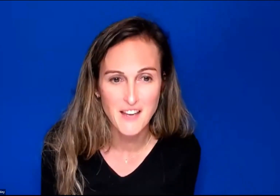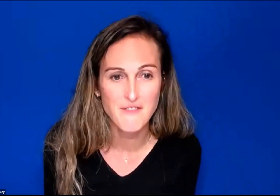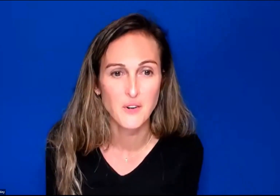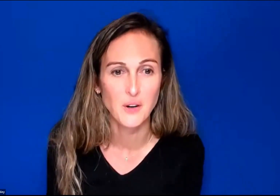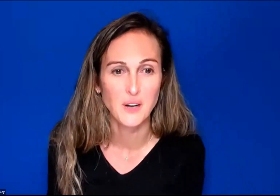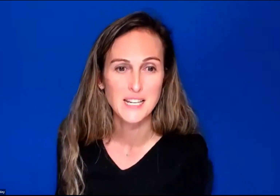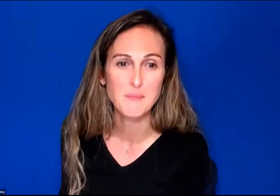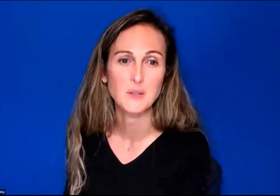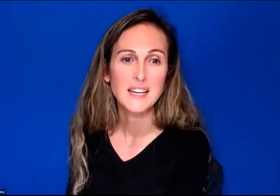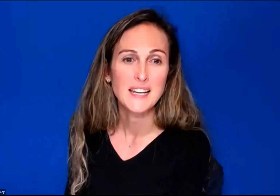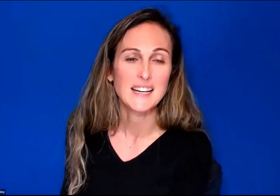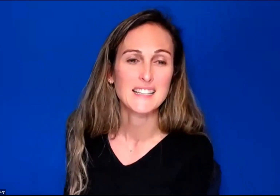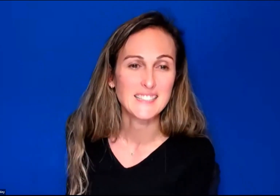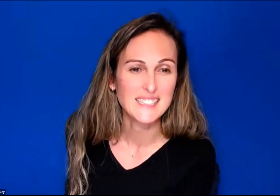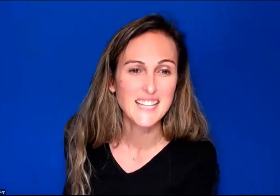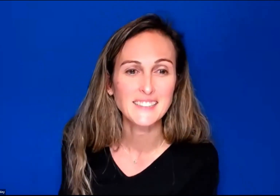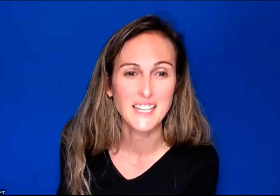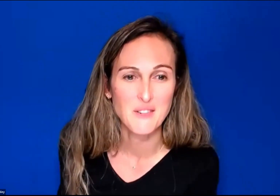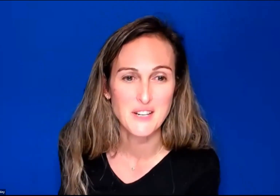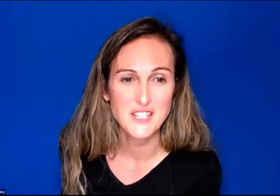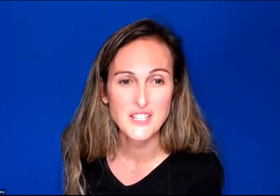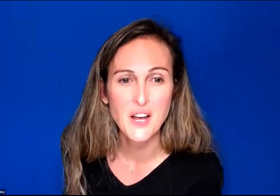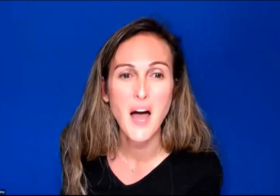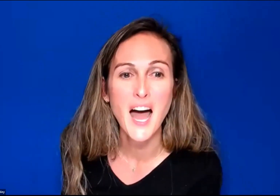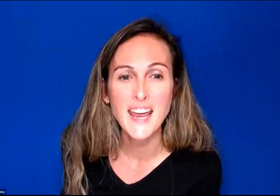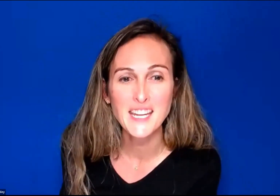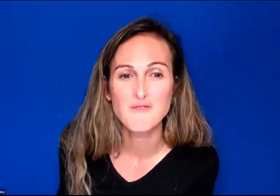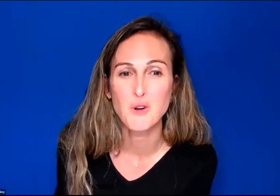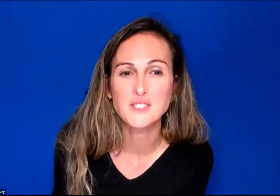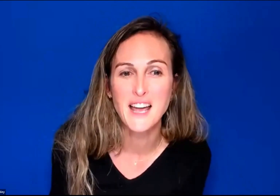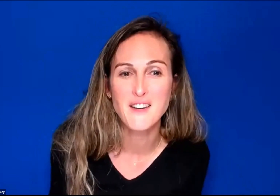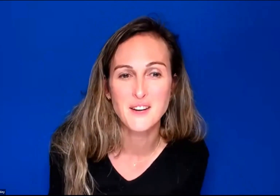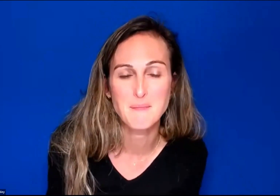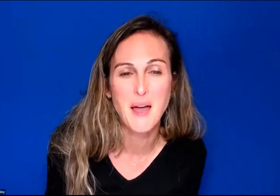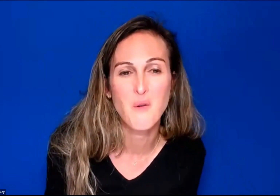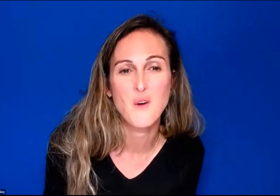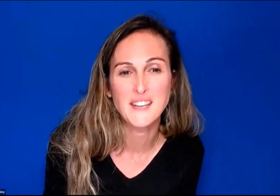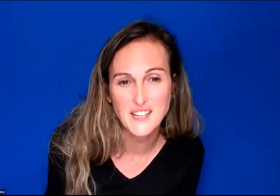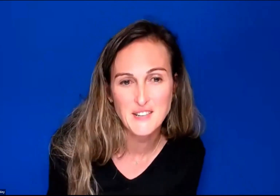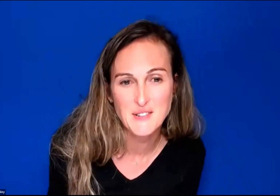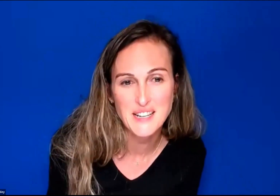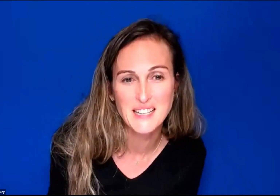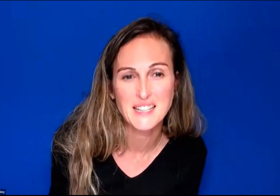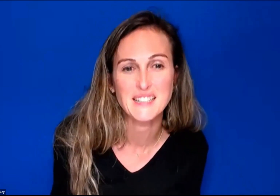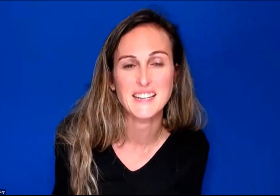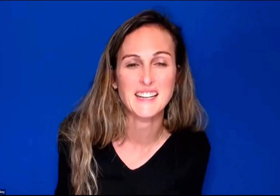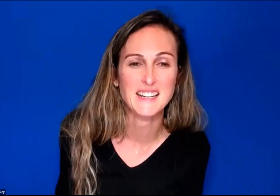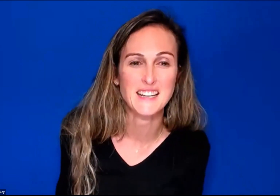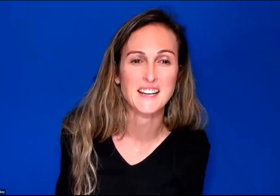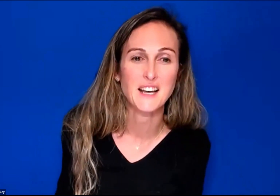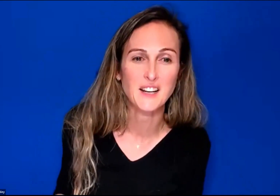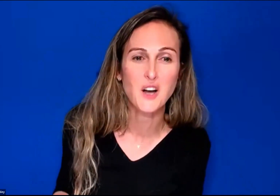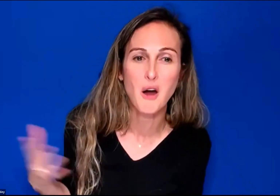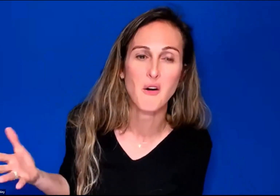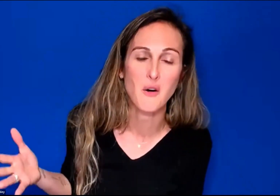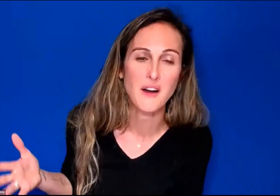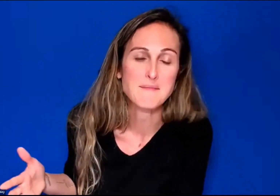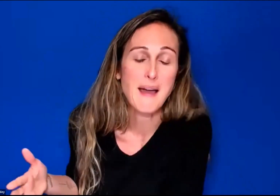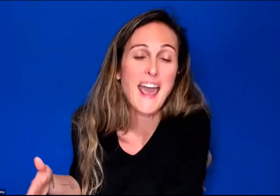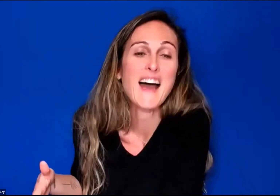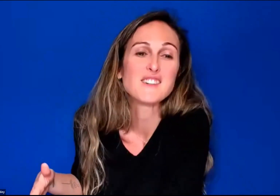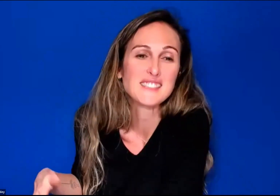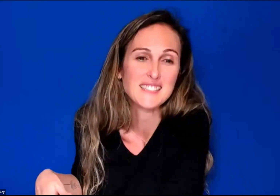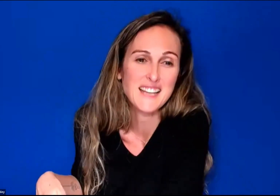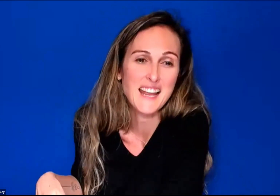being deaf. For example, sign language. I can roll down my window in a car or